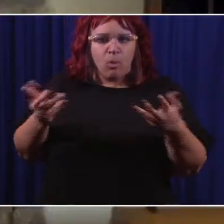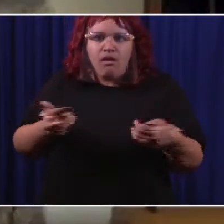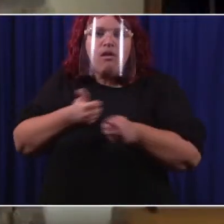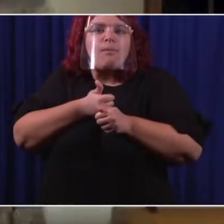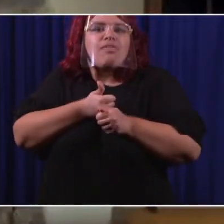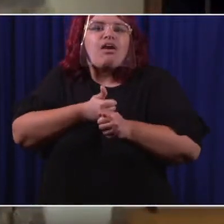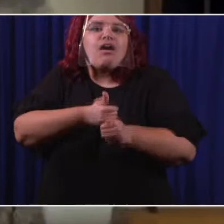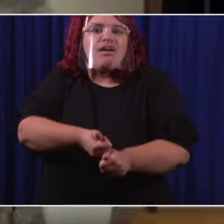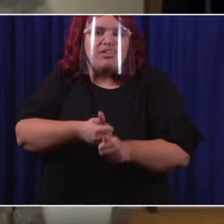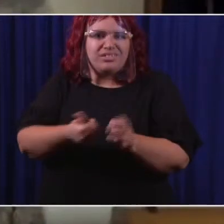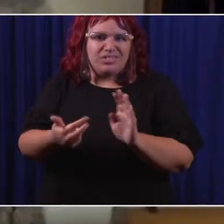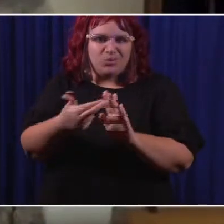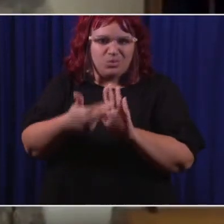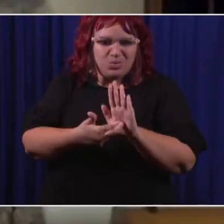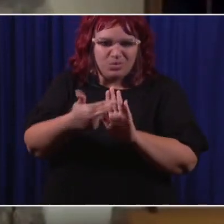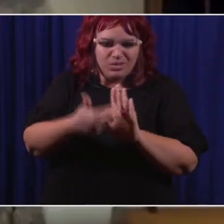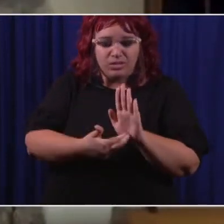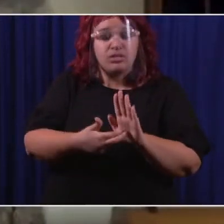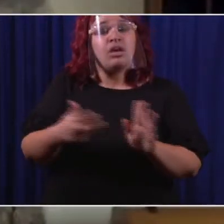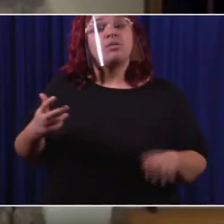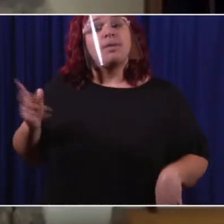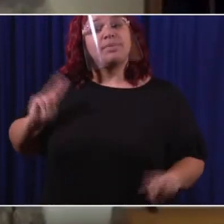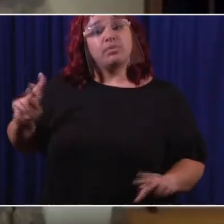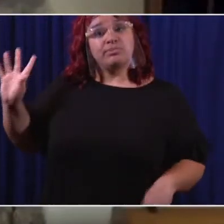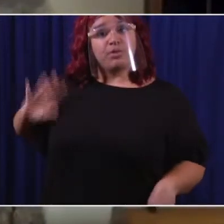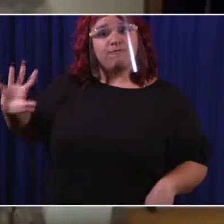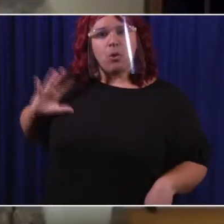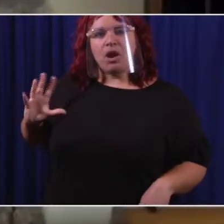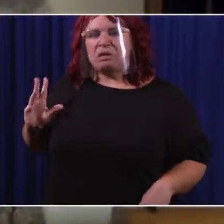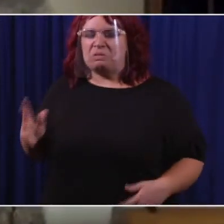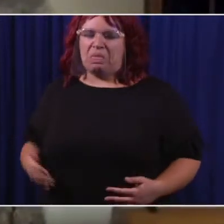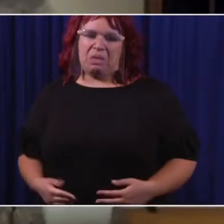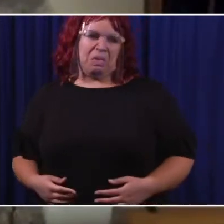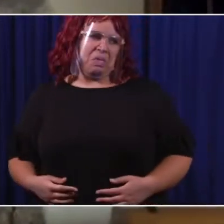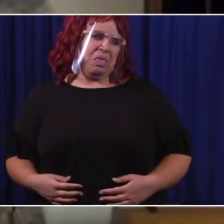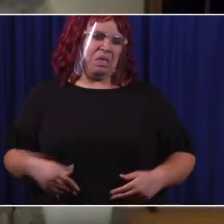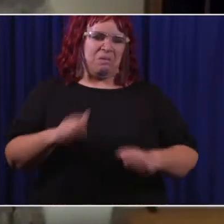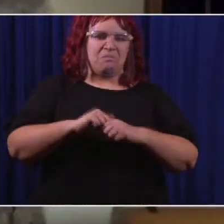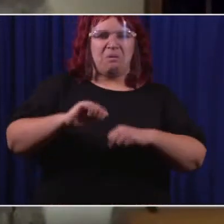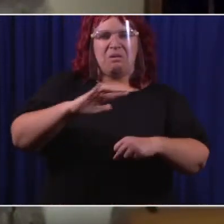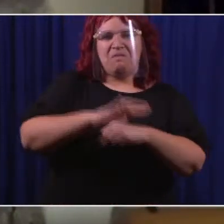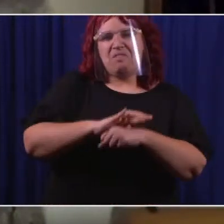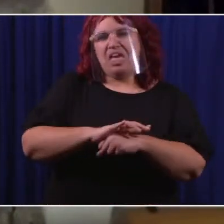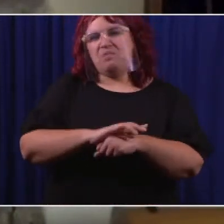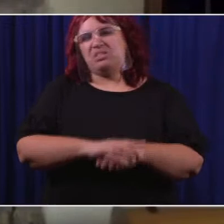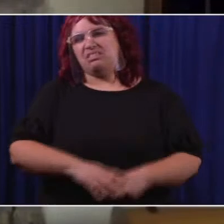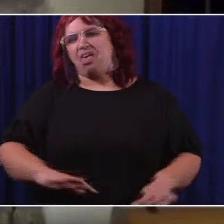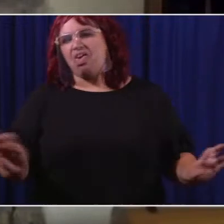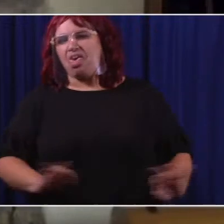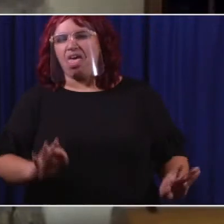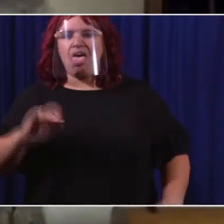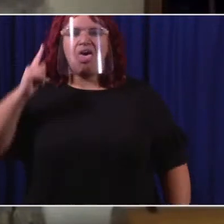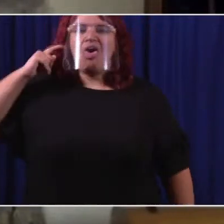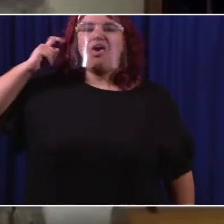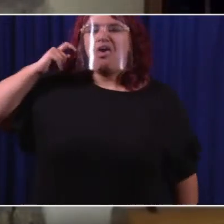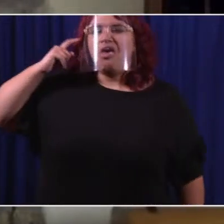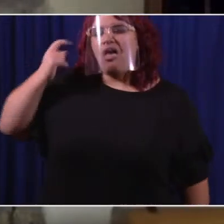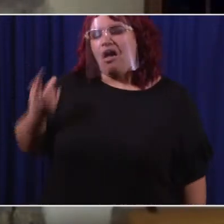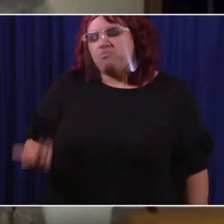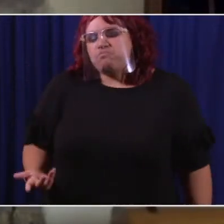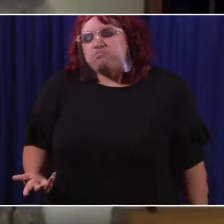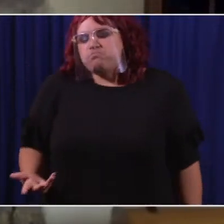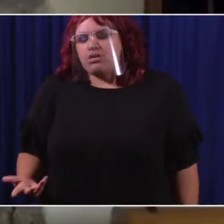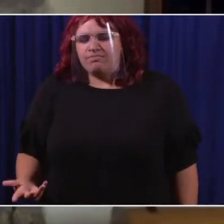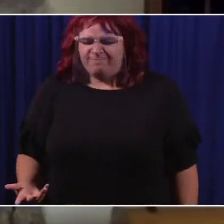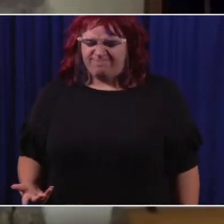But for those people who have been skeptical in the past and remain so, what seems to be the problem here? What's wrong with this picture? Is it a